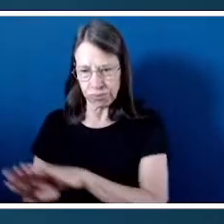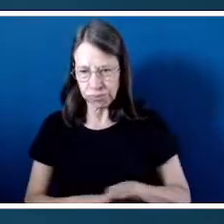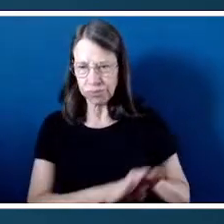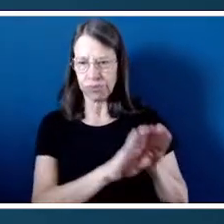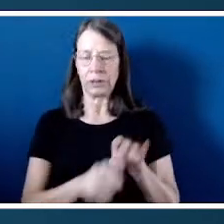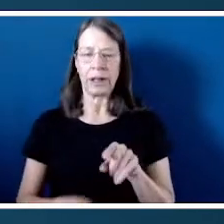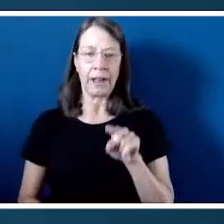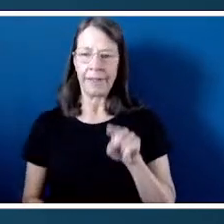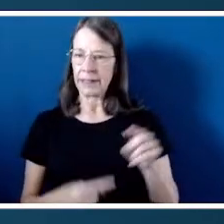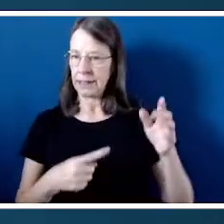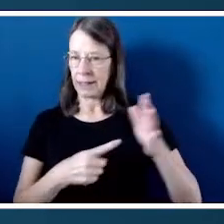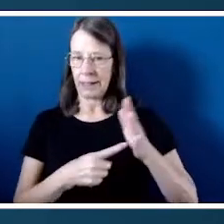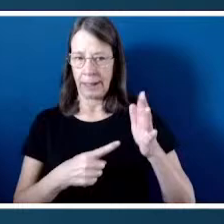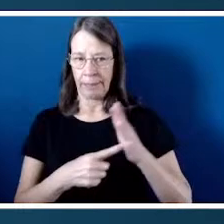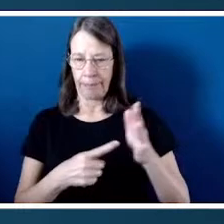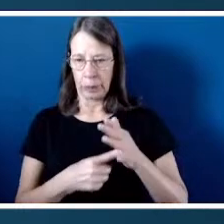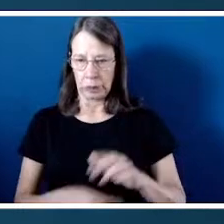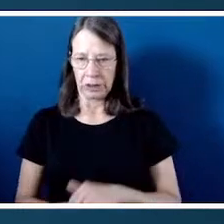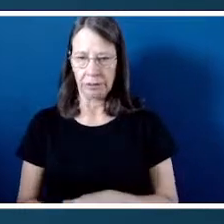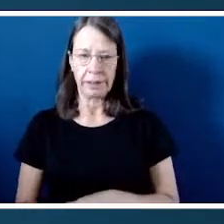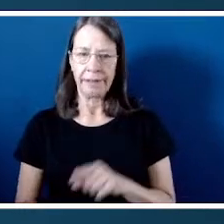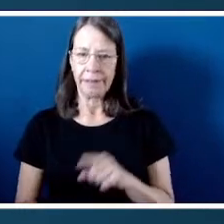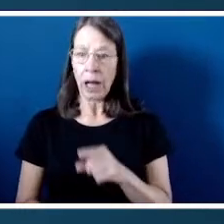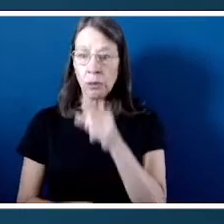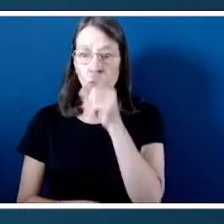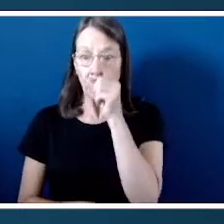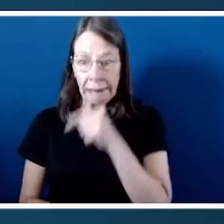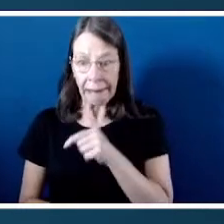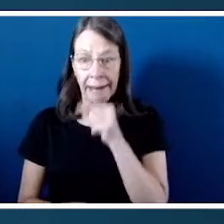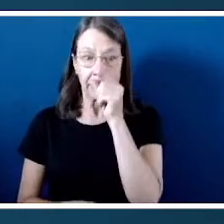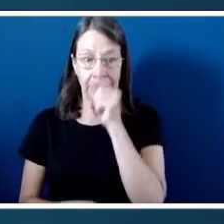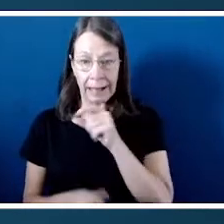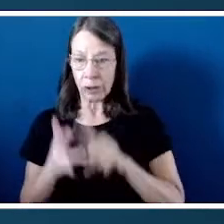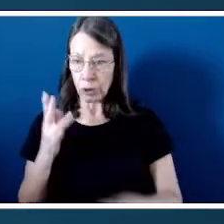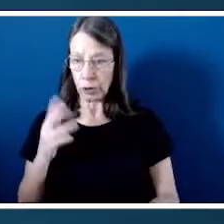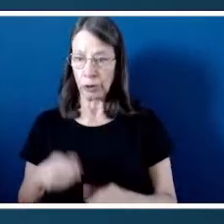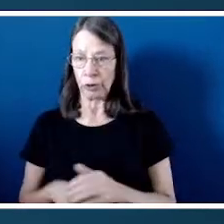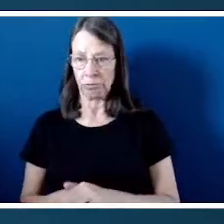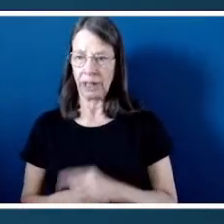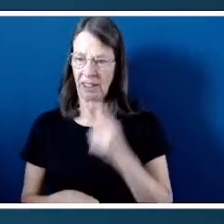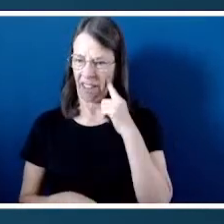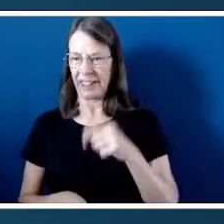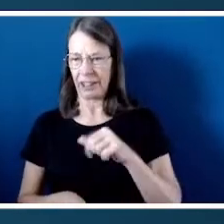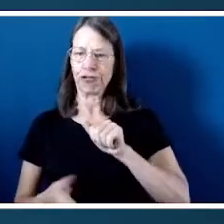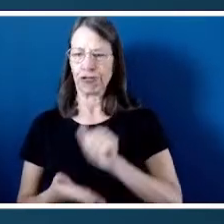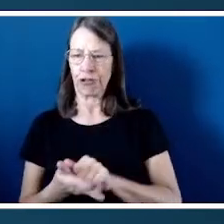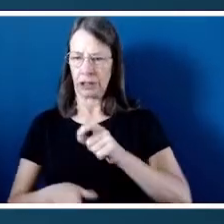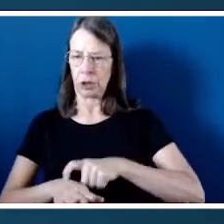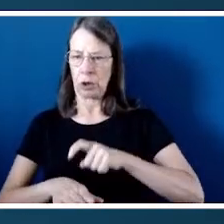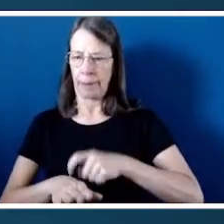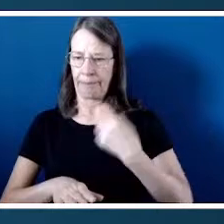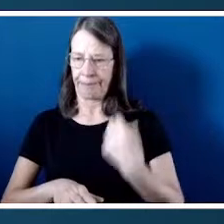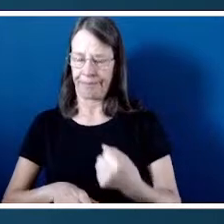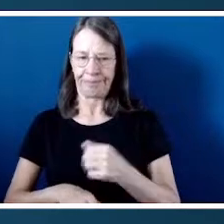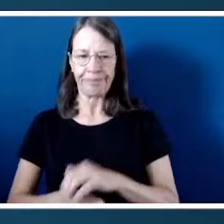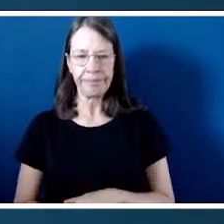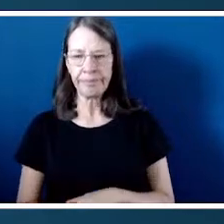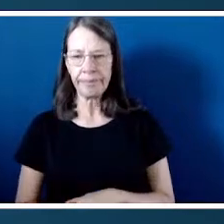pragmatic, this is doable, and its time has come. We have to make a